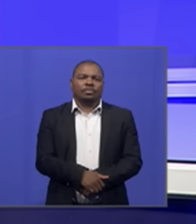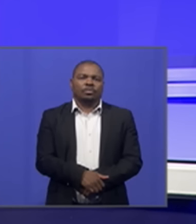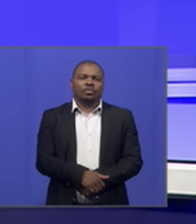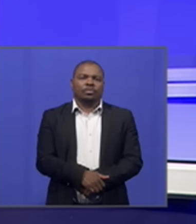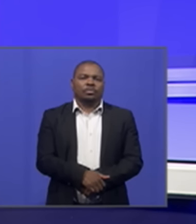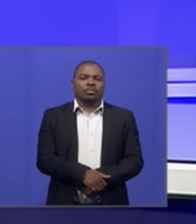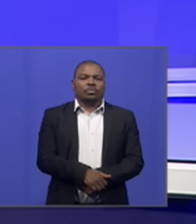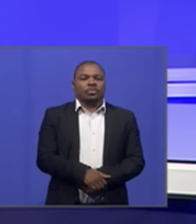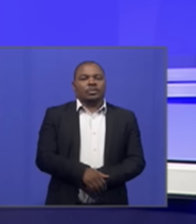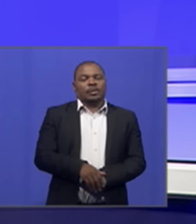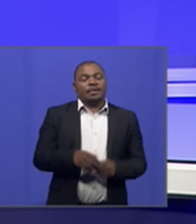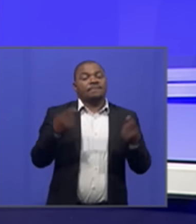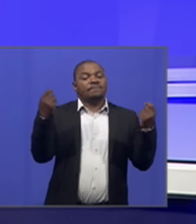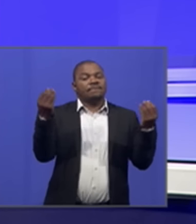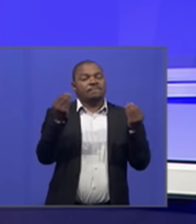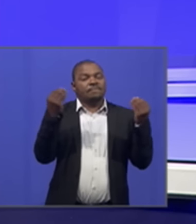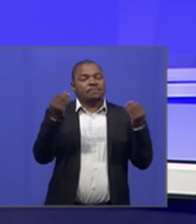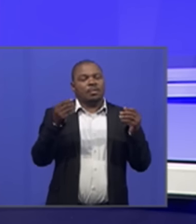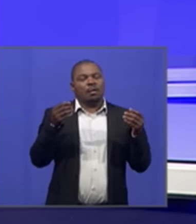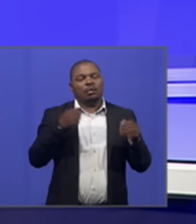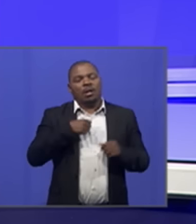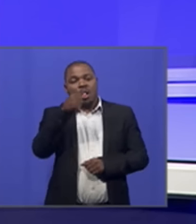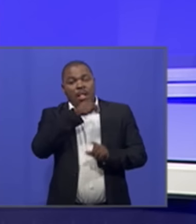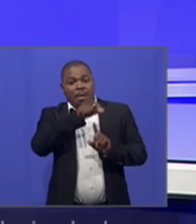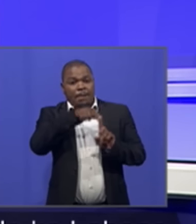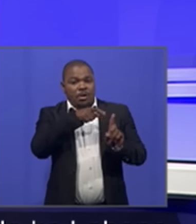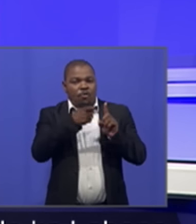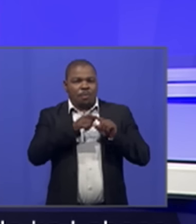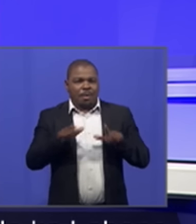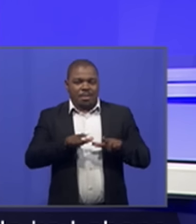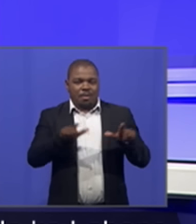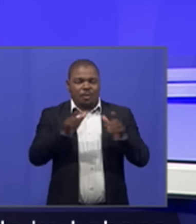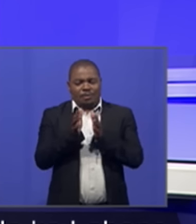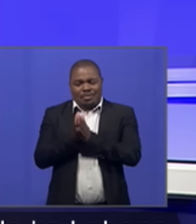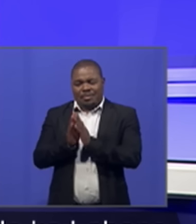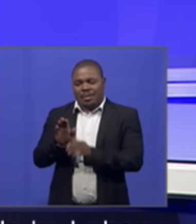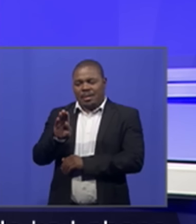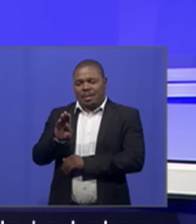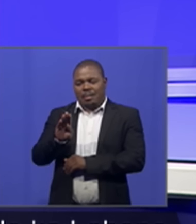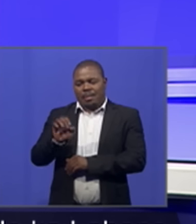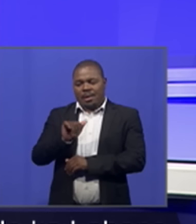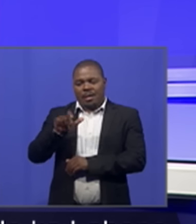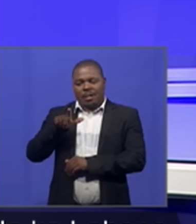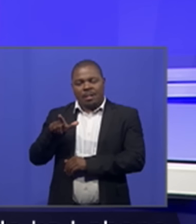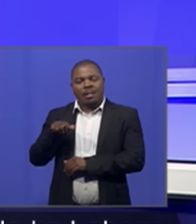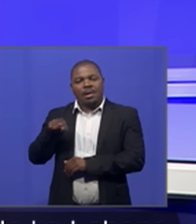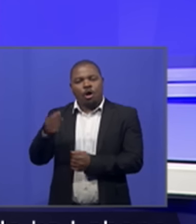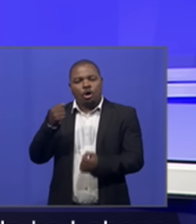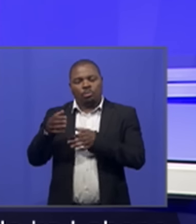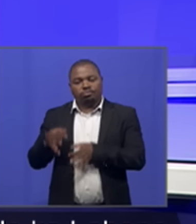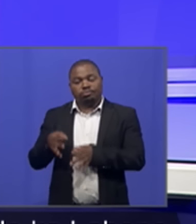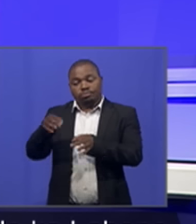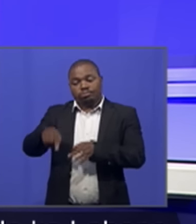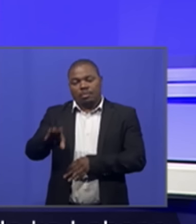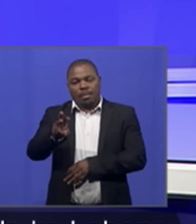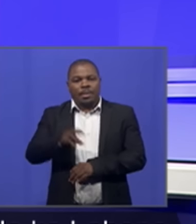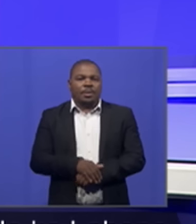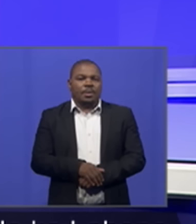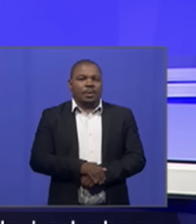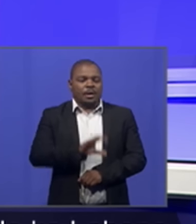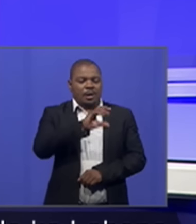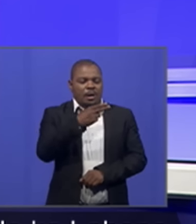Kgopelo ya beile ya nalejana ya mmino ya ka Limpopo e šutušeditše go ya letšatšing la Labone ke kgorotsheko ya magistrata wa Polokwane. Lehlagonono